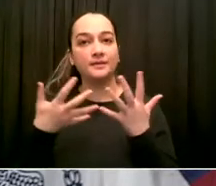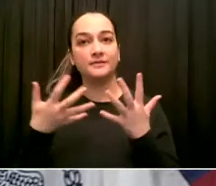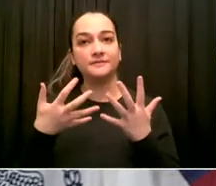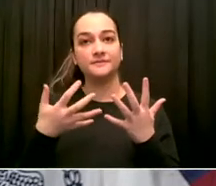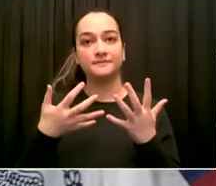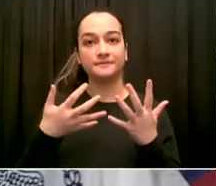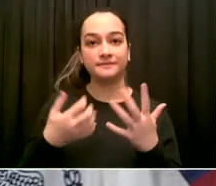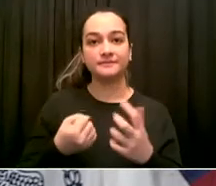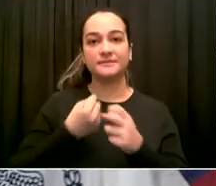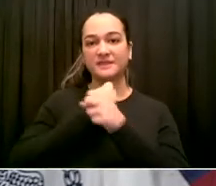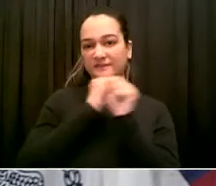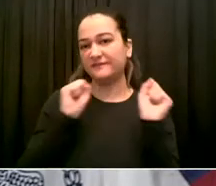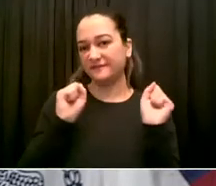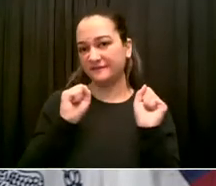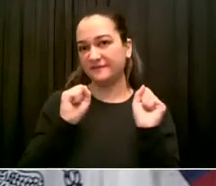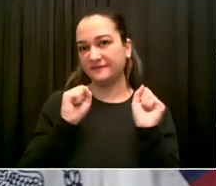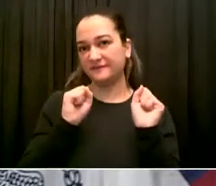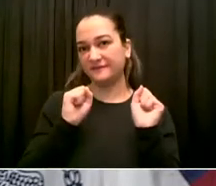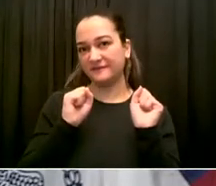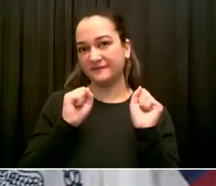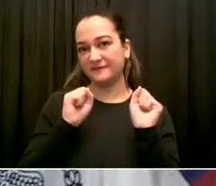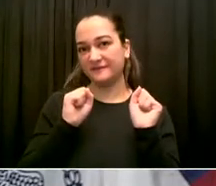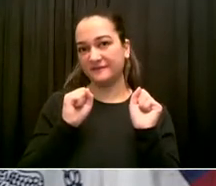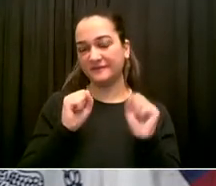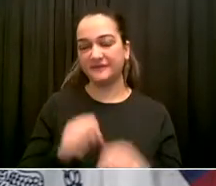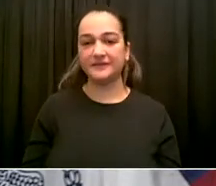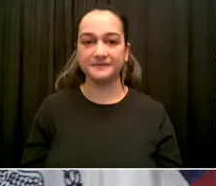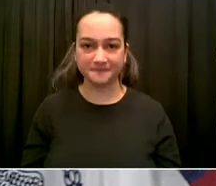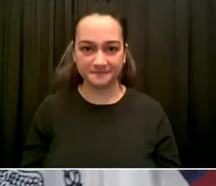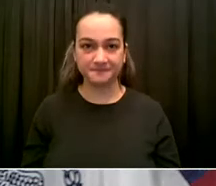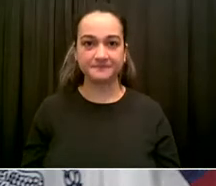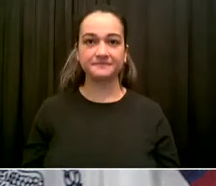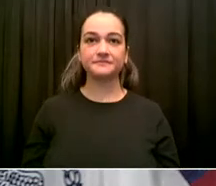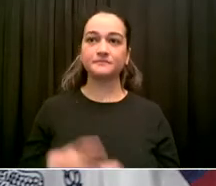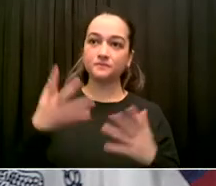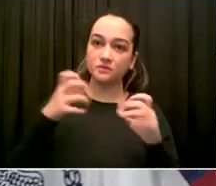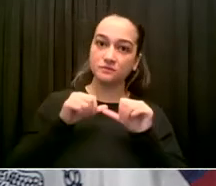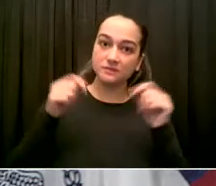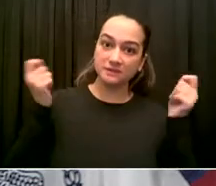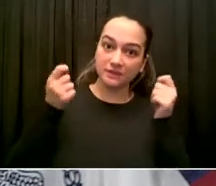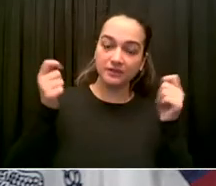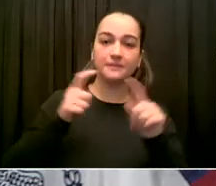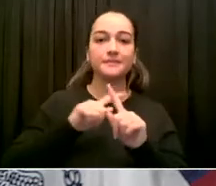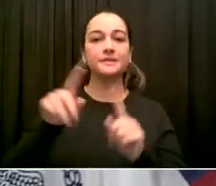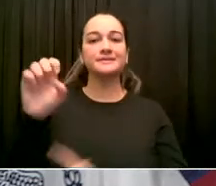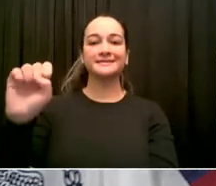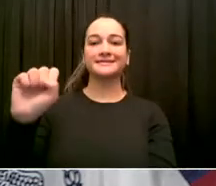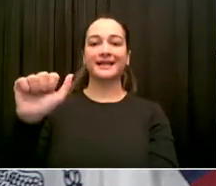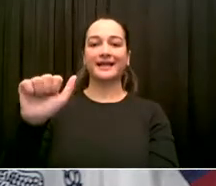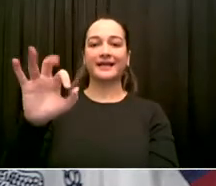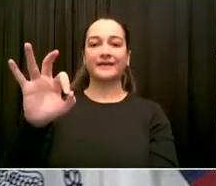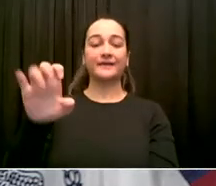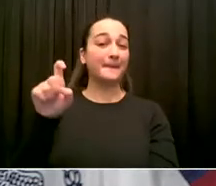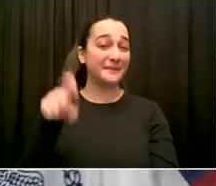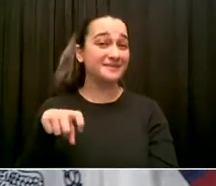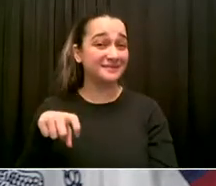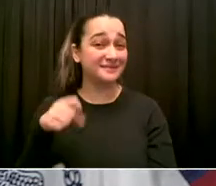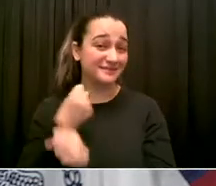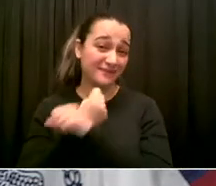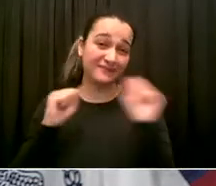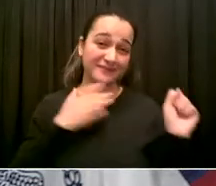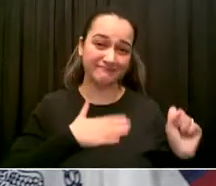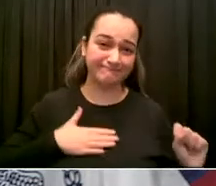we love this time of year and we love when our families gather, but we got to do it the right way. Remember, I know it's been tough. I know 2020